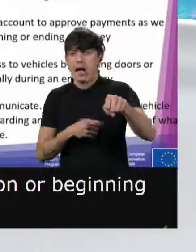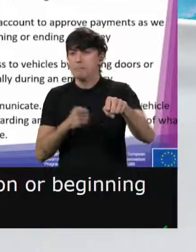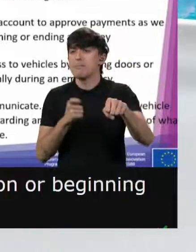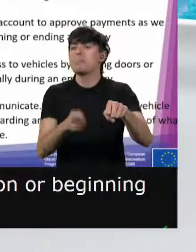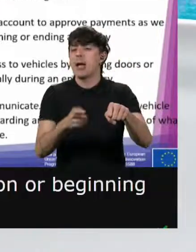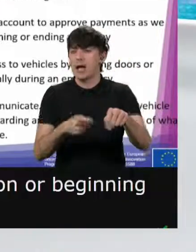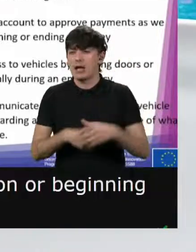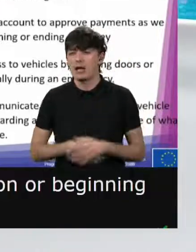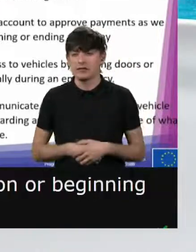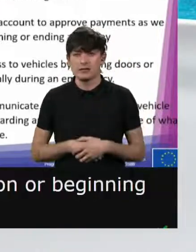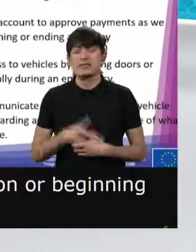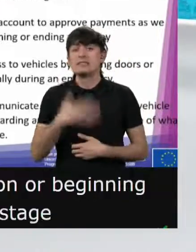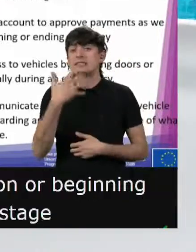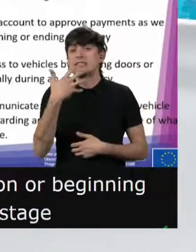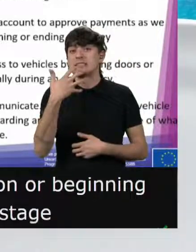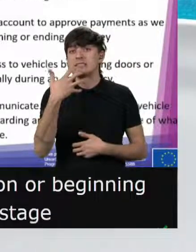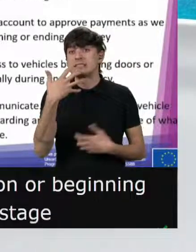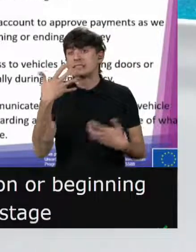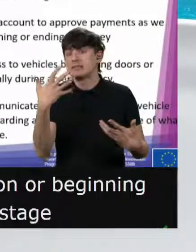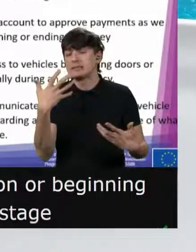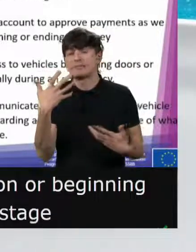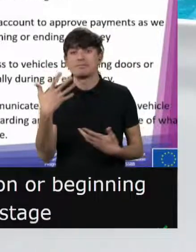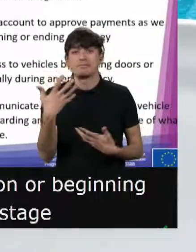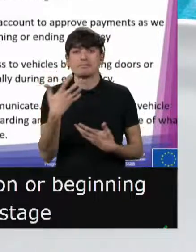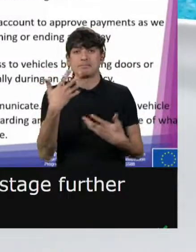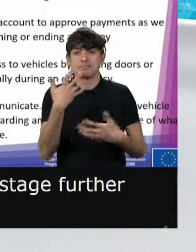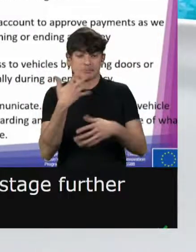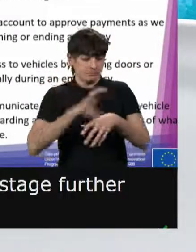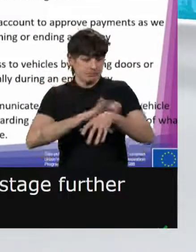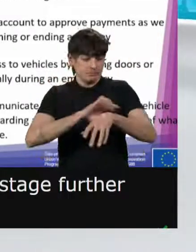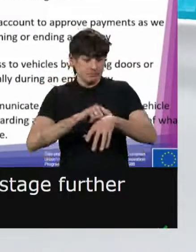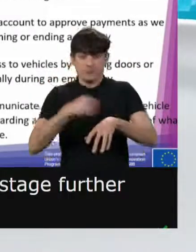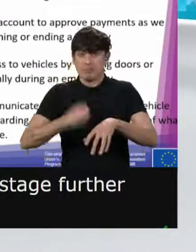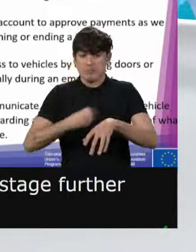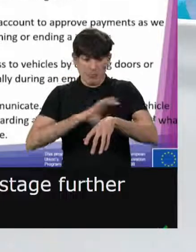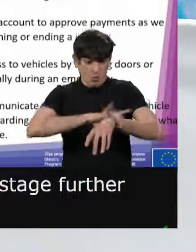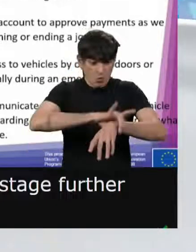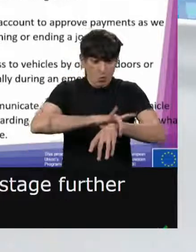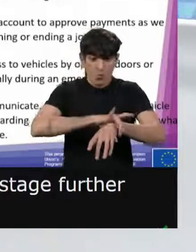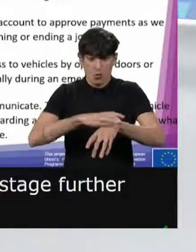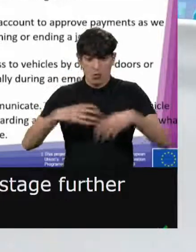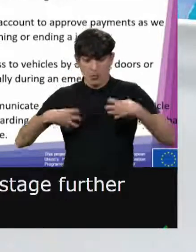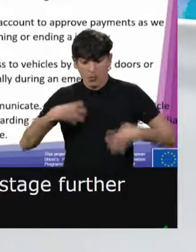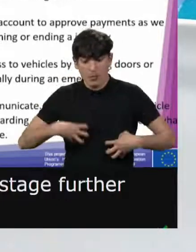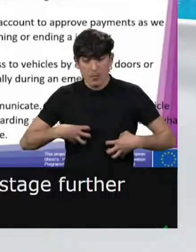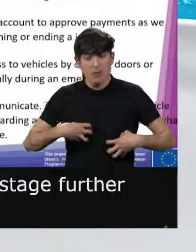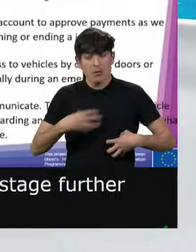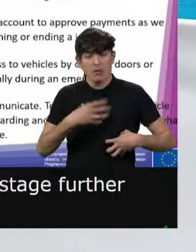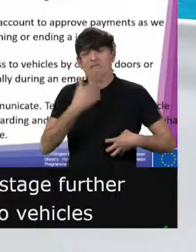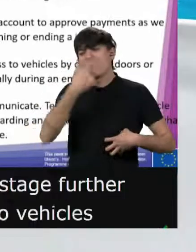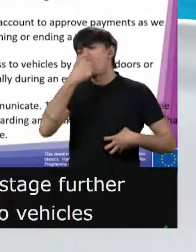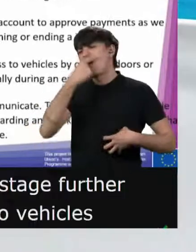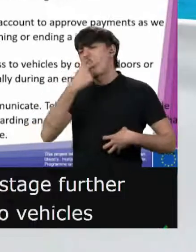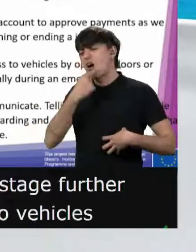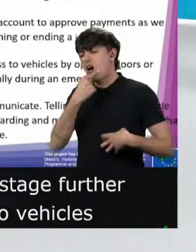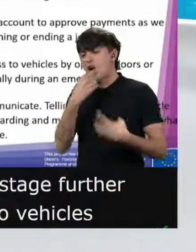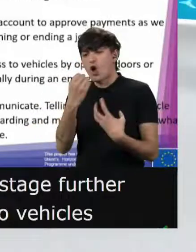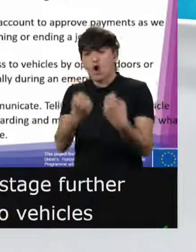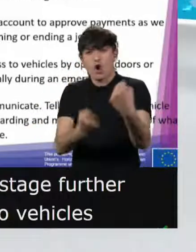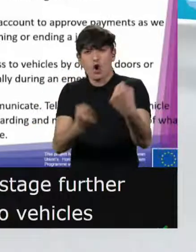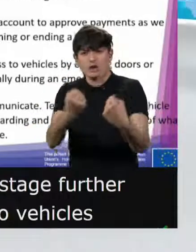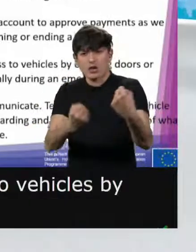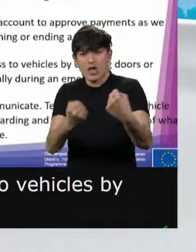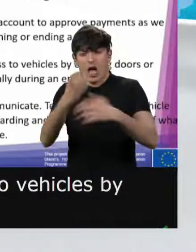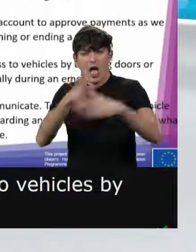where the same wearable also facilitated access to vehicles by opening doors or